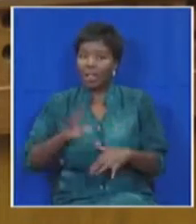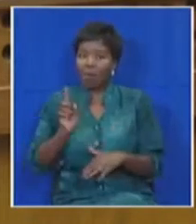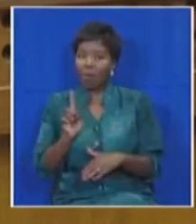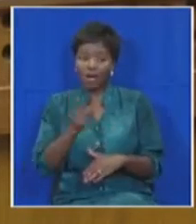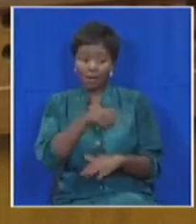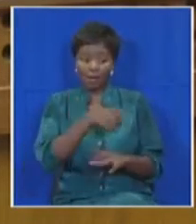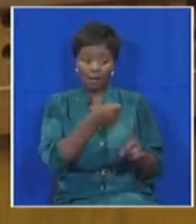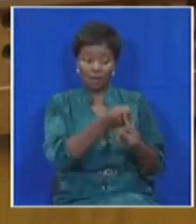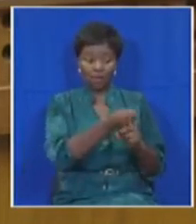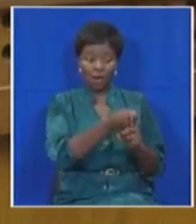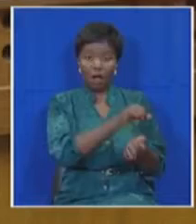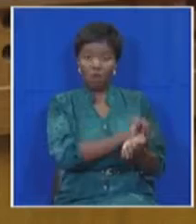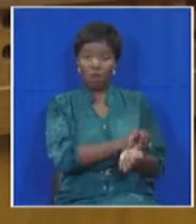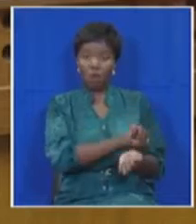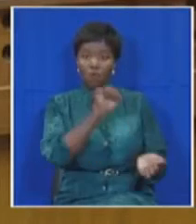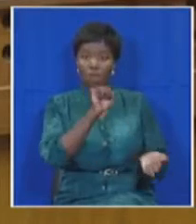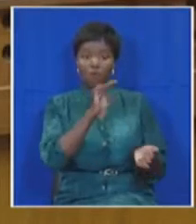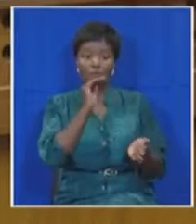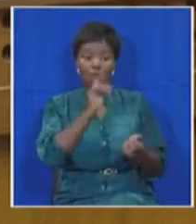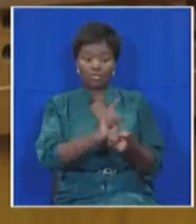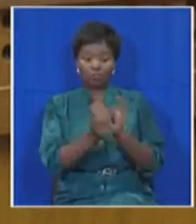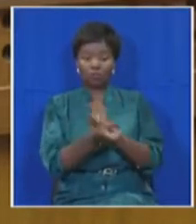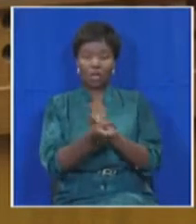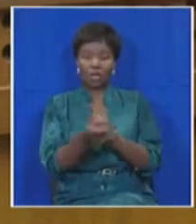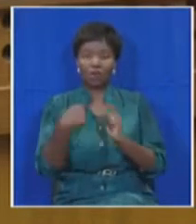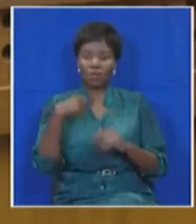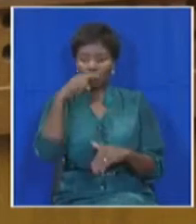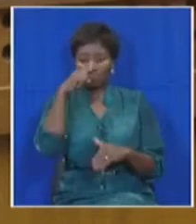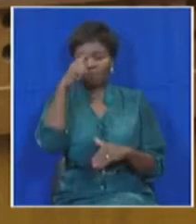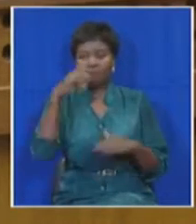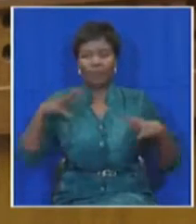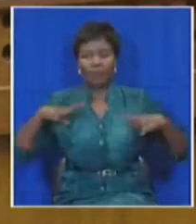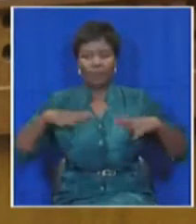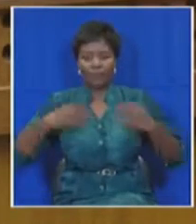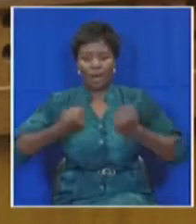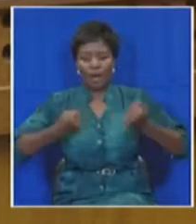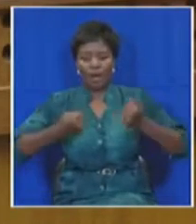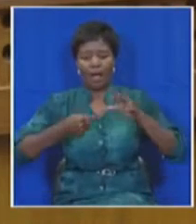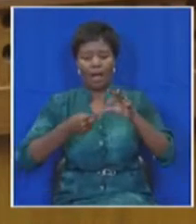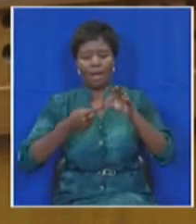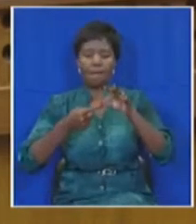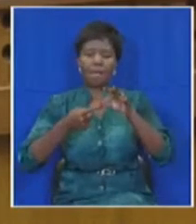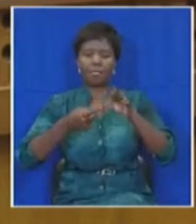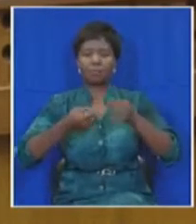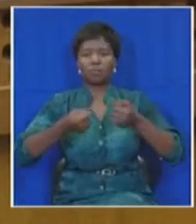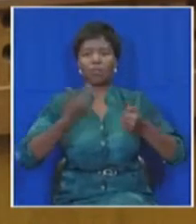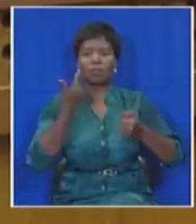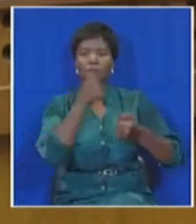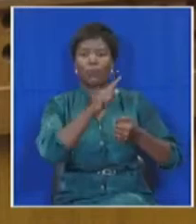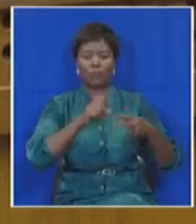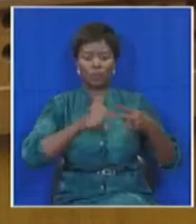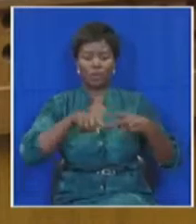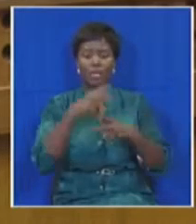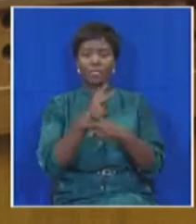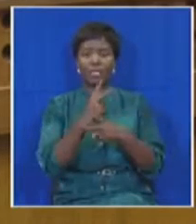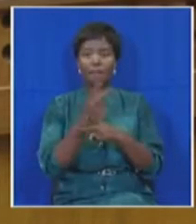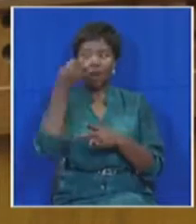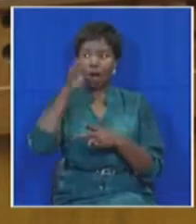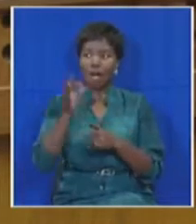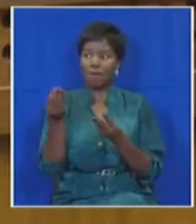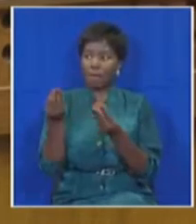liberators emerge as elitists who drive around in Mercedes Benzes and use the resources of